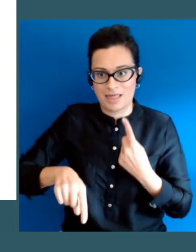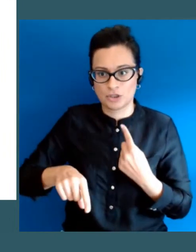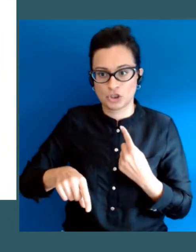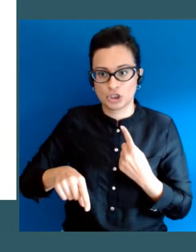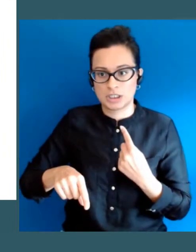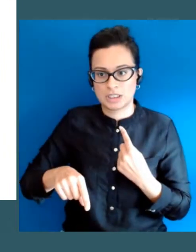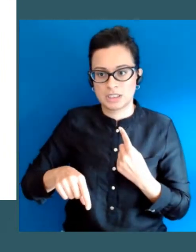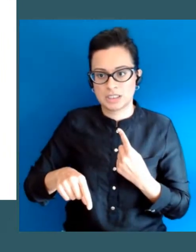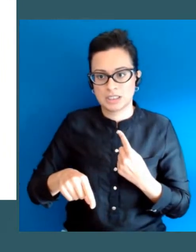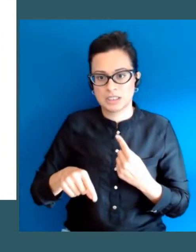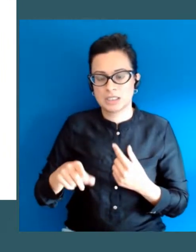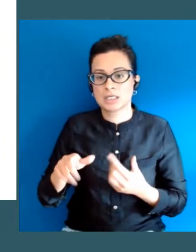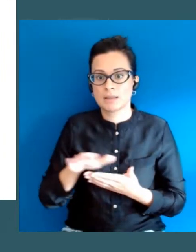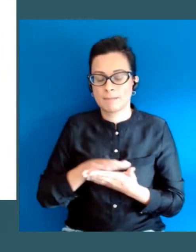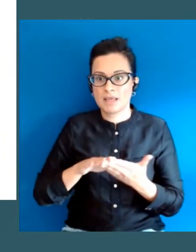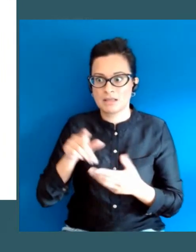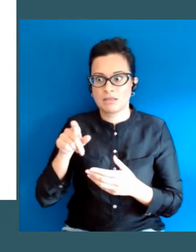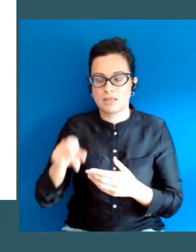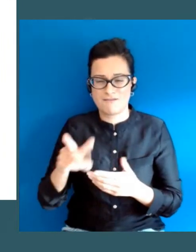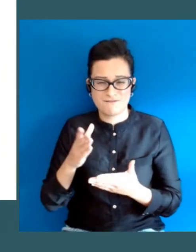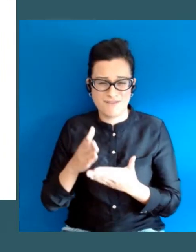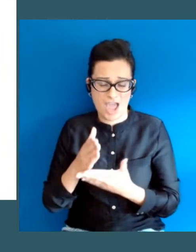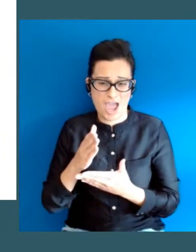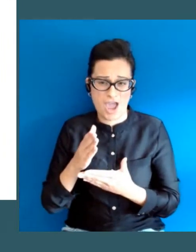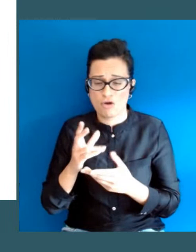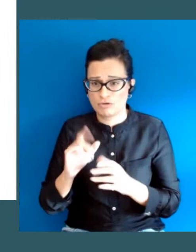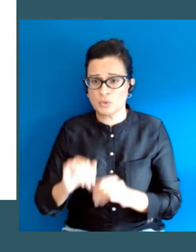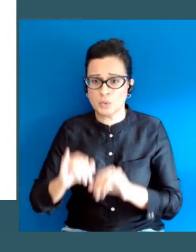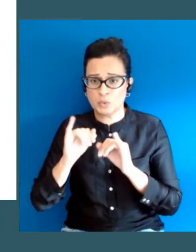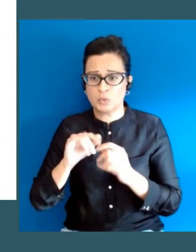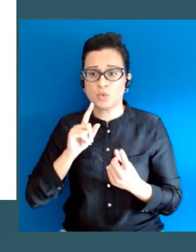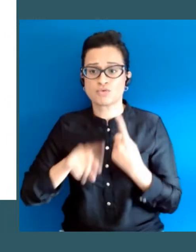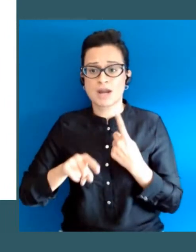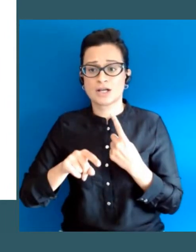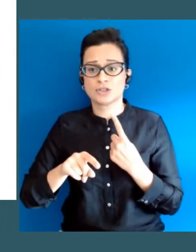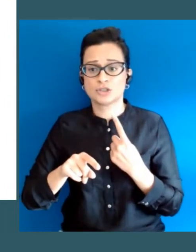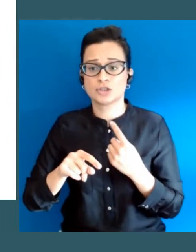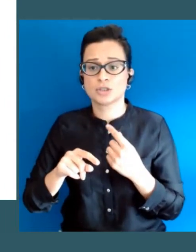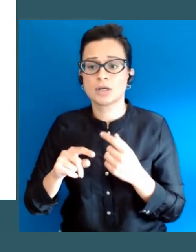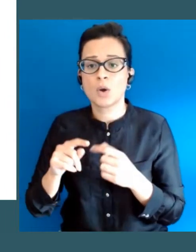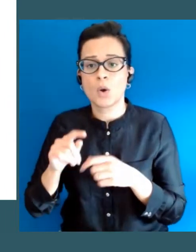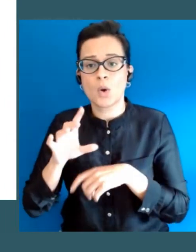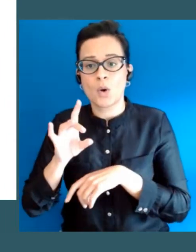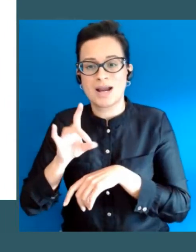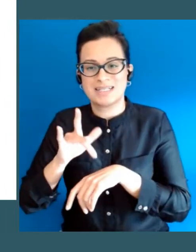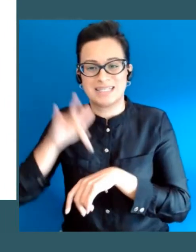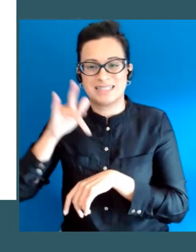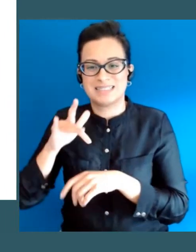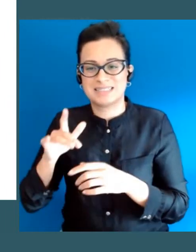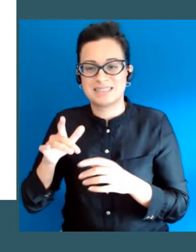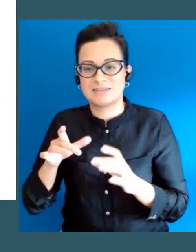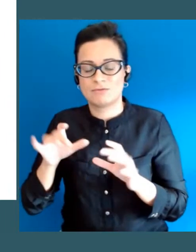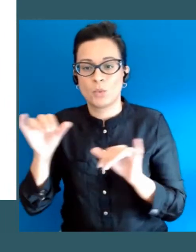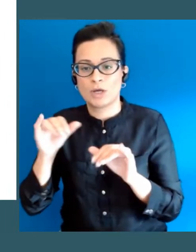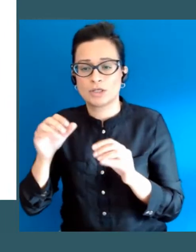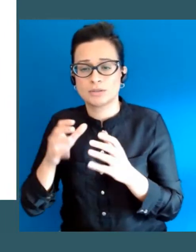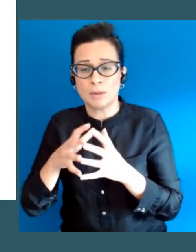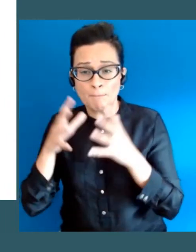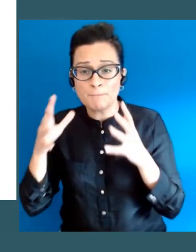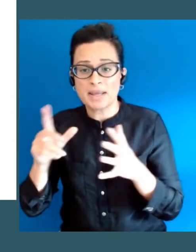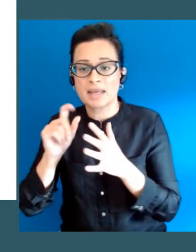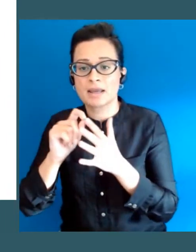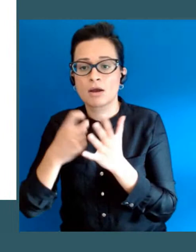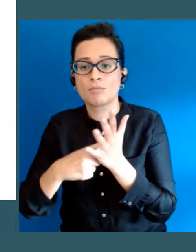to severe systemic allergic reactions, and the sensitization is generally to the major storage proteins, as opposed to